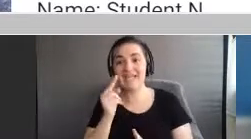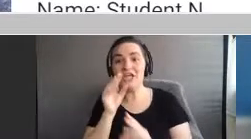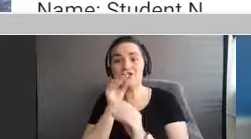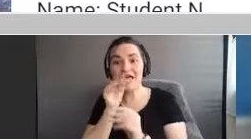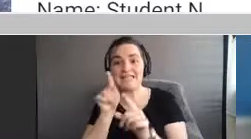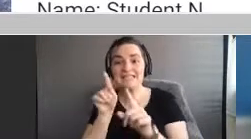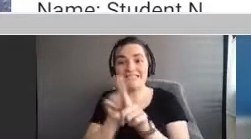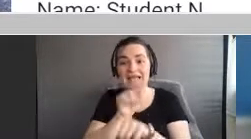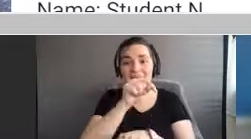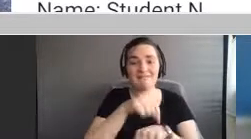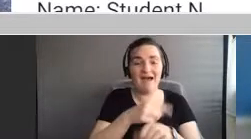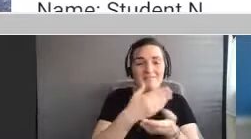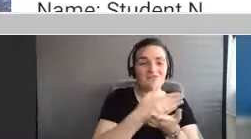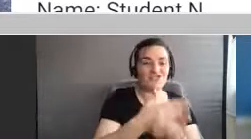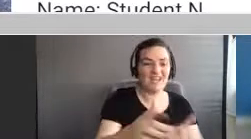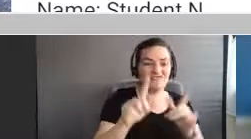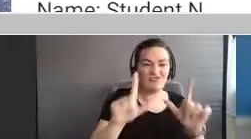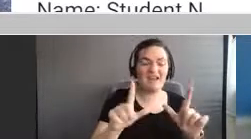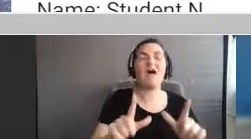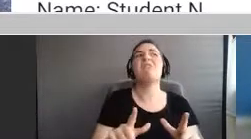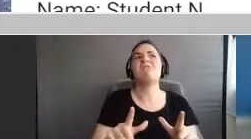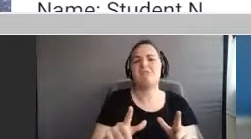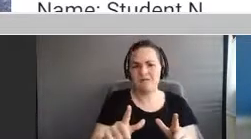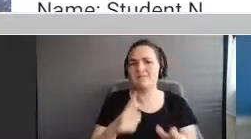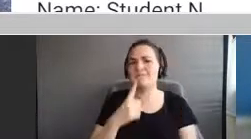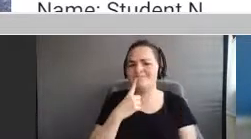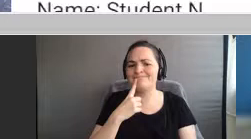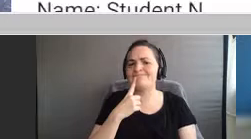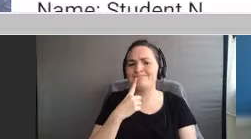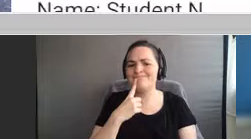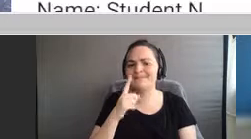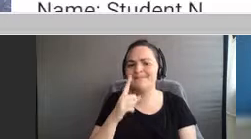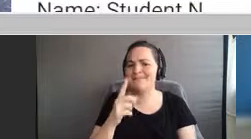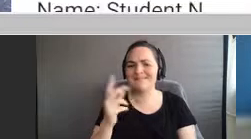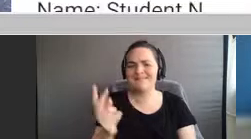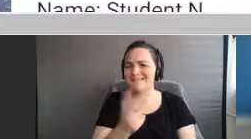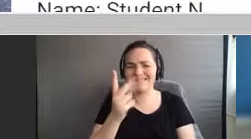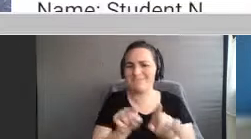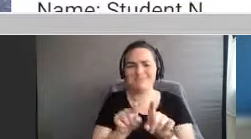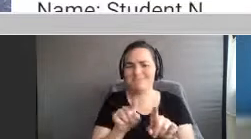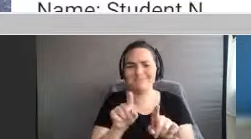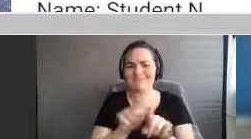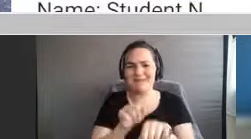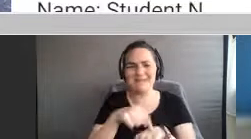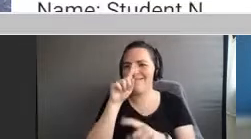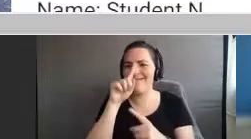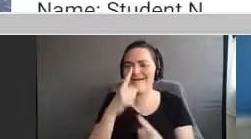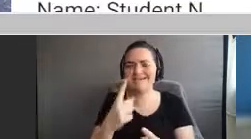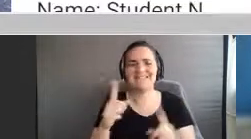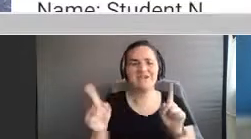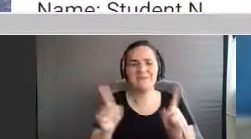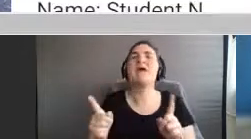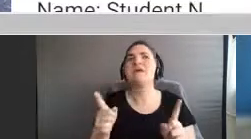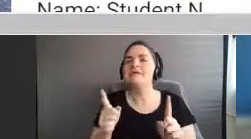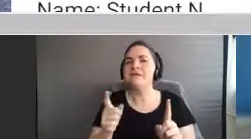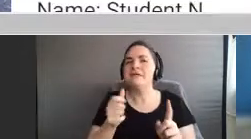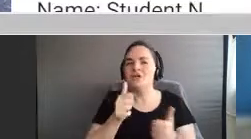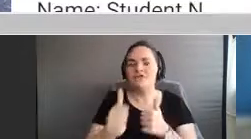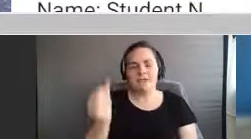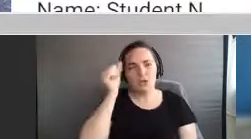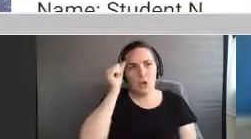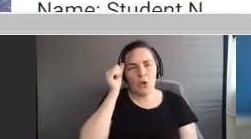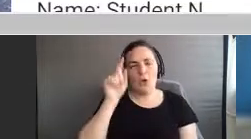the same time as sharing my screen, which is good for me to know how that works. Great, thanks, Georgia. That's great. So I'm back in. Oops. Let me go back in there.